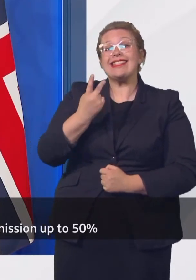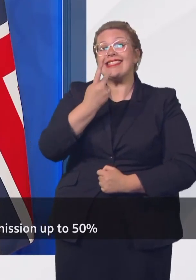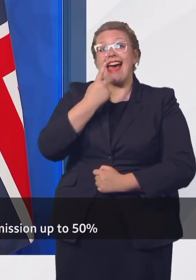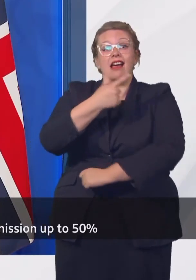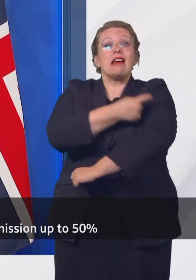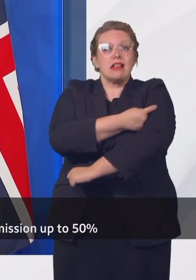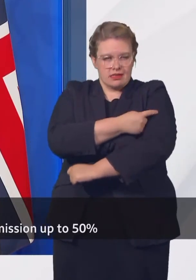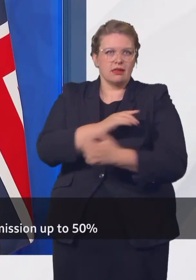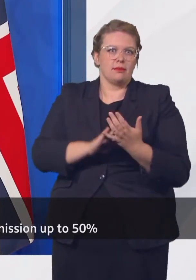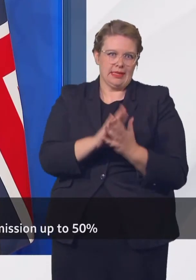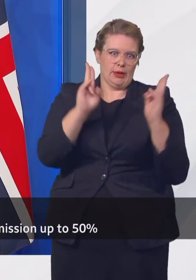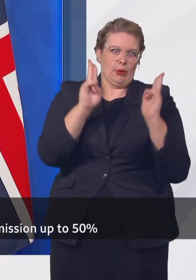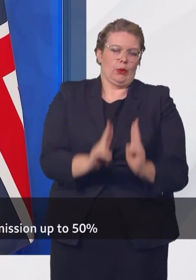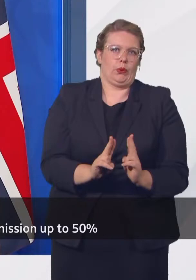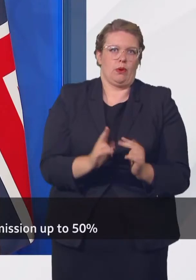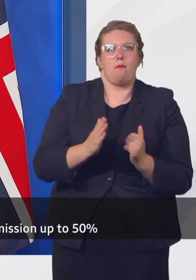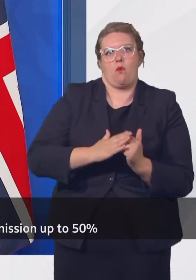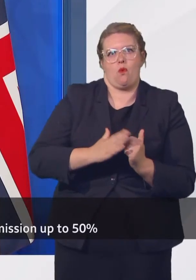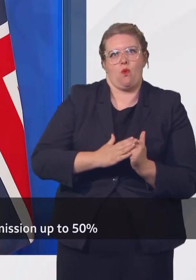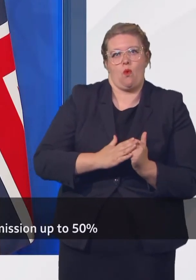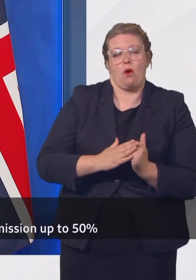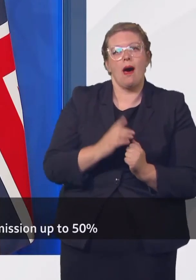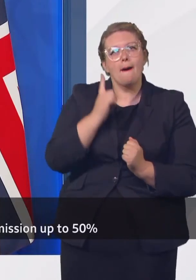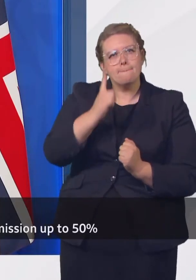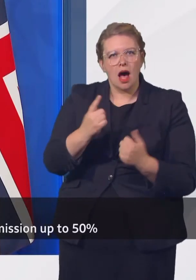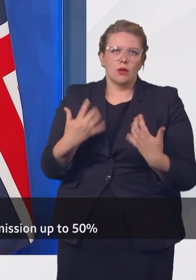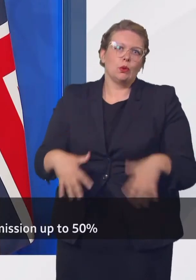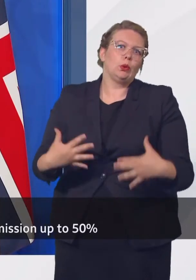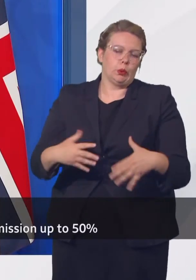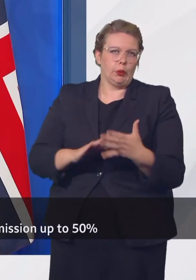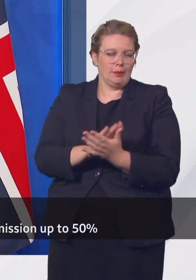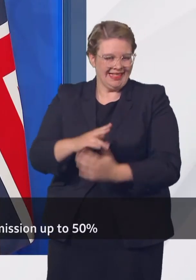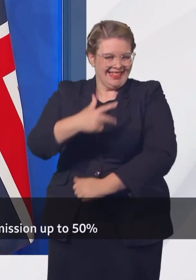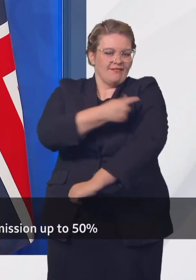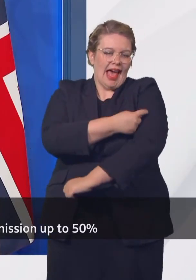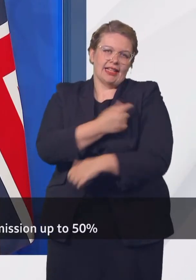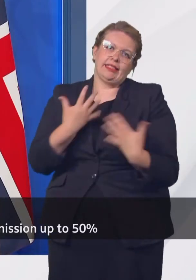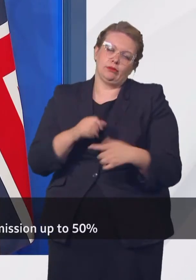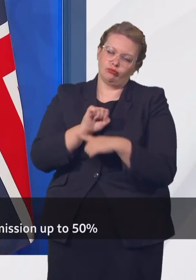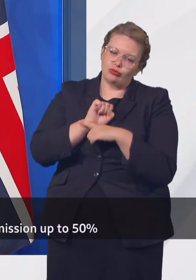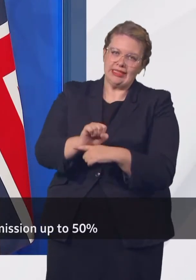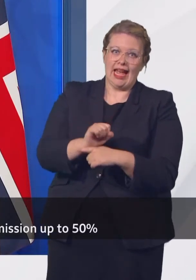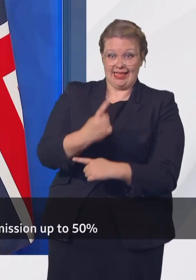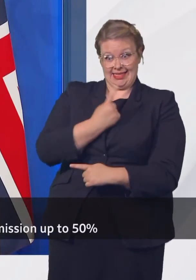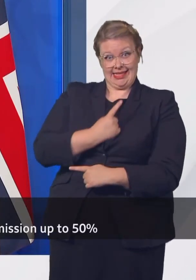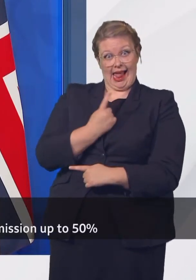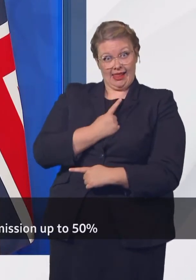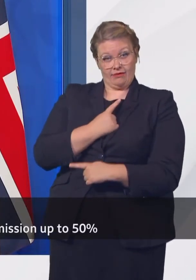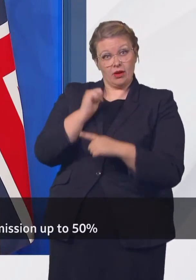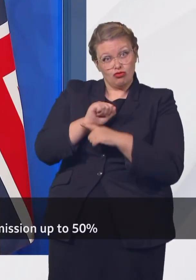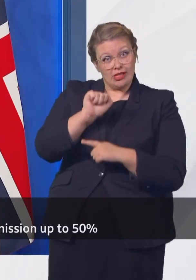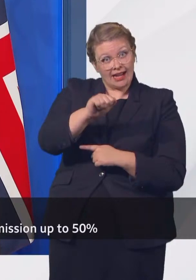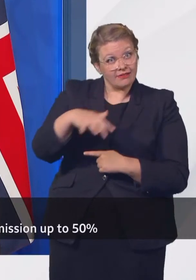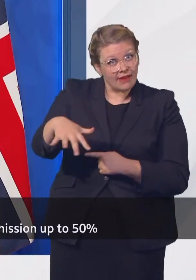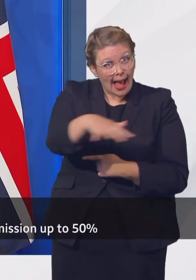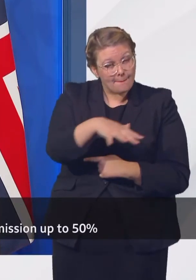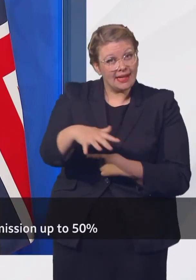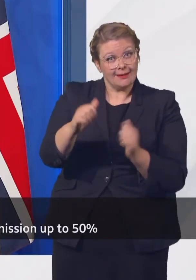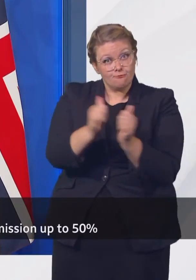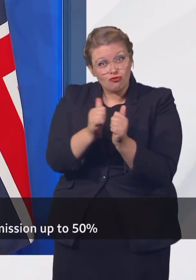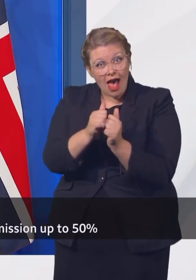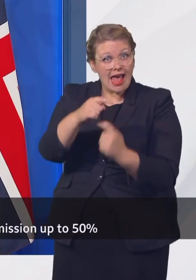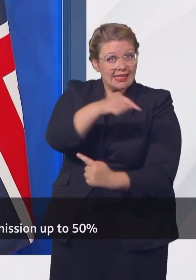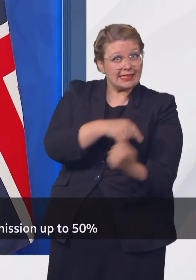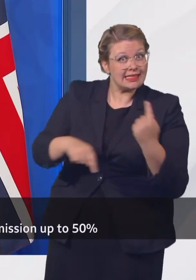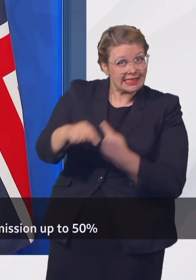But what this means is the evidence is stacking up that the vaccine protects you, it protects your loved ones, and